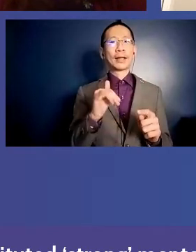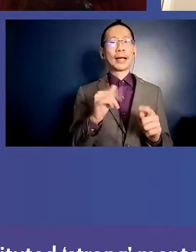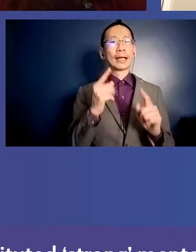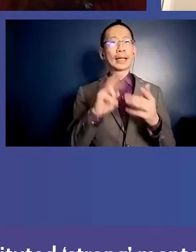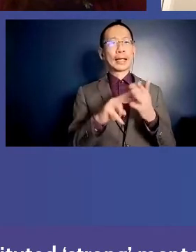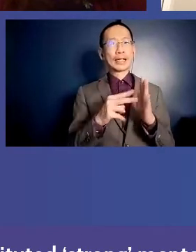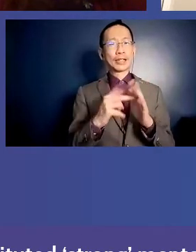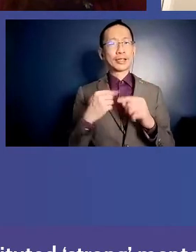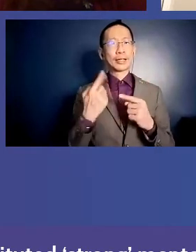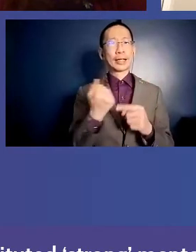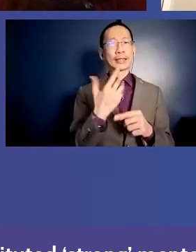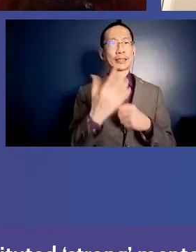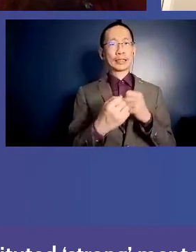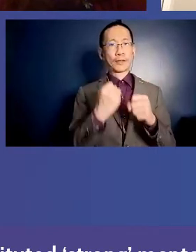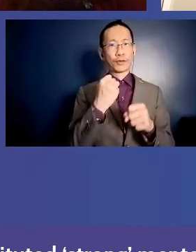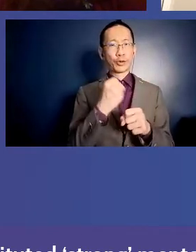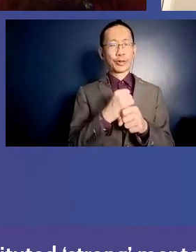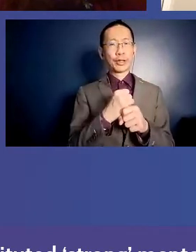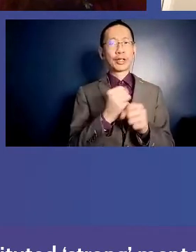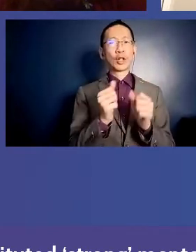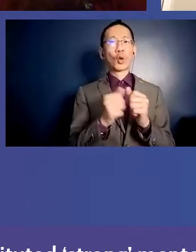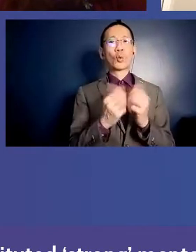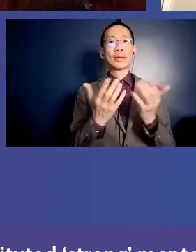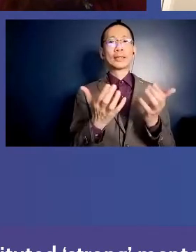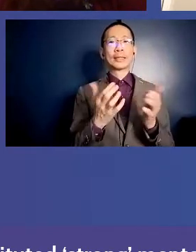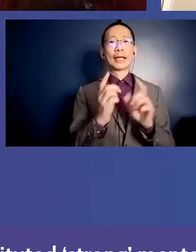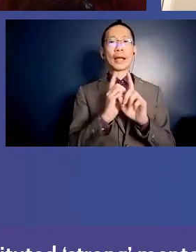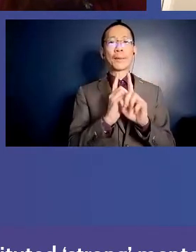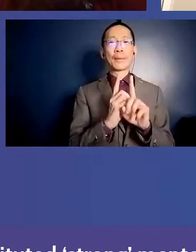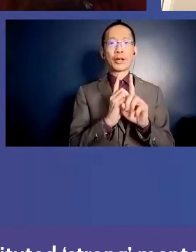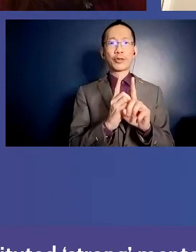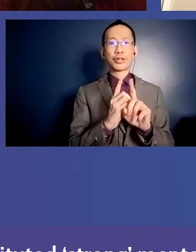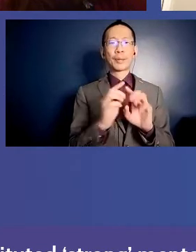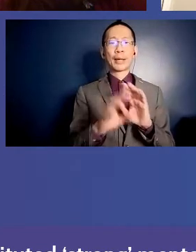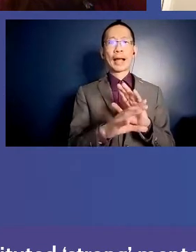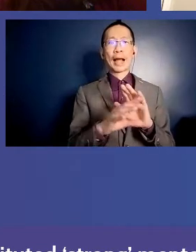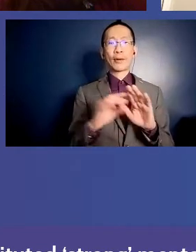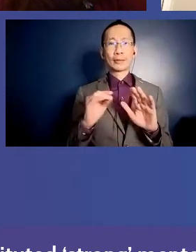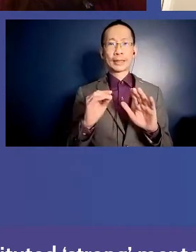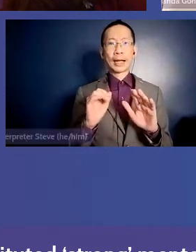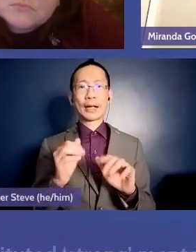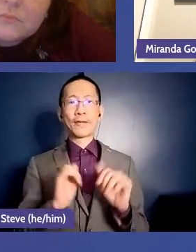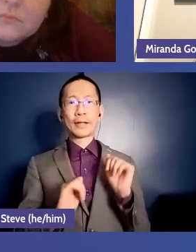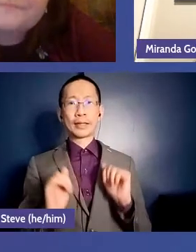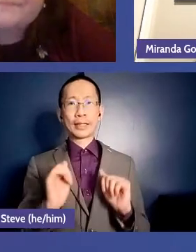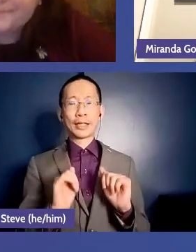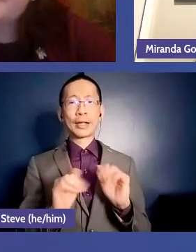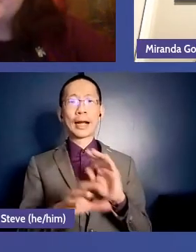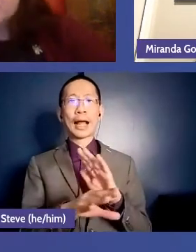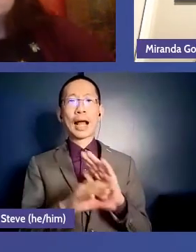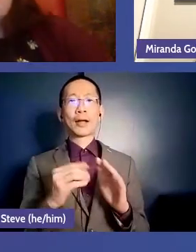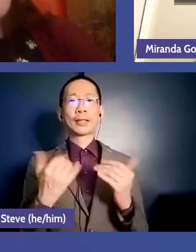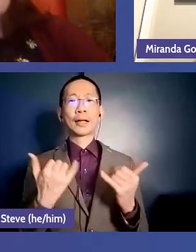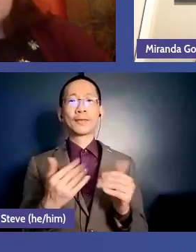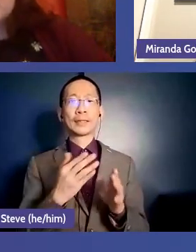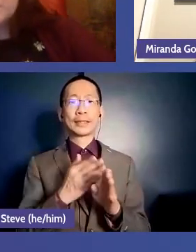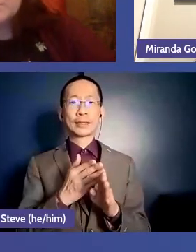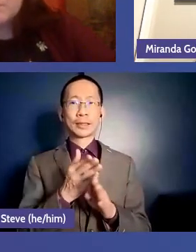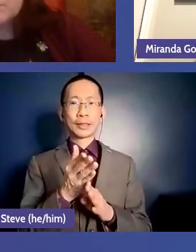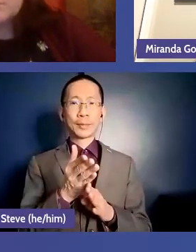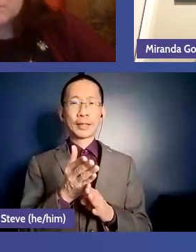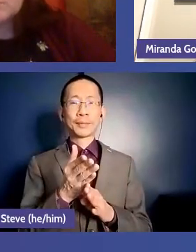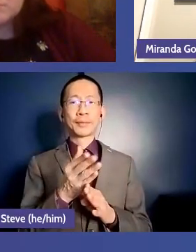last couple years of seeking mentorship outside of theater and outside of this discipline,